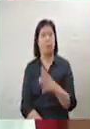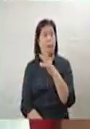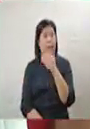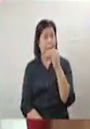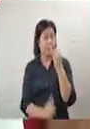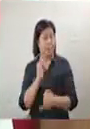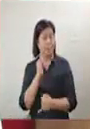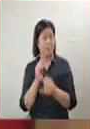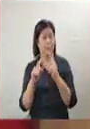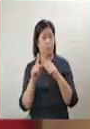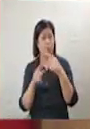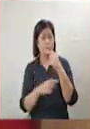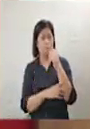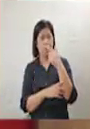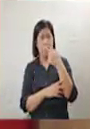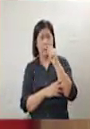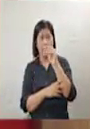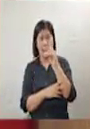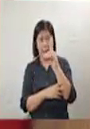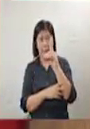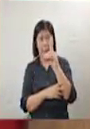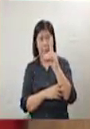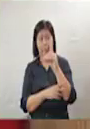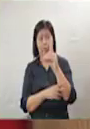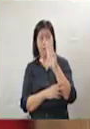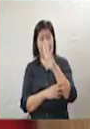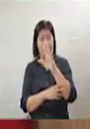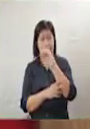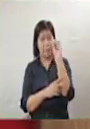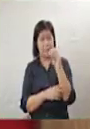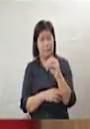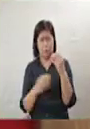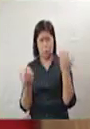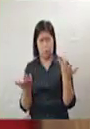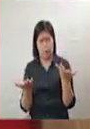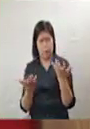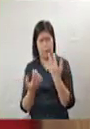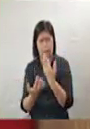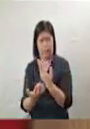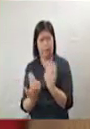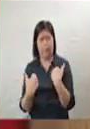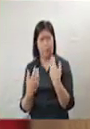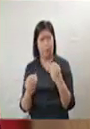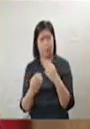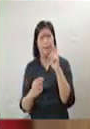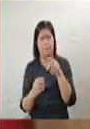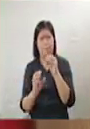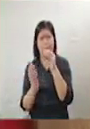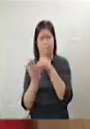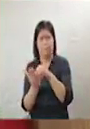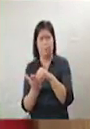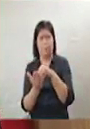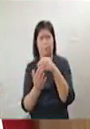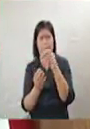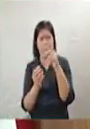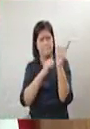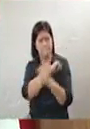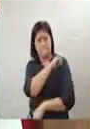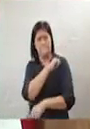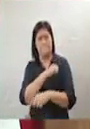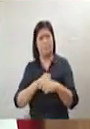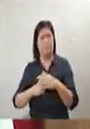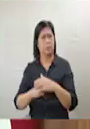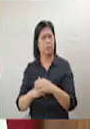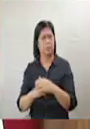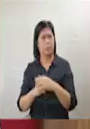lastly, yung God budget natin na 5% na wala naman tumutupad doon, dapat lagyan ng penal provisions.